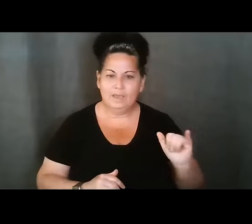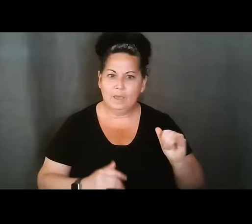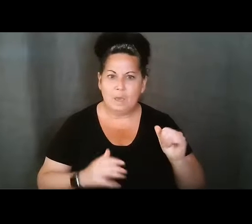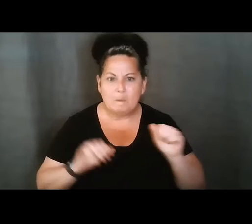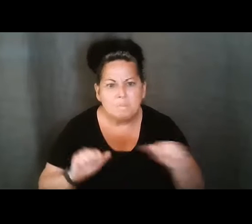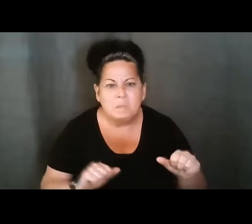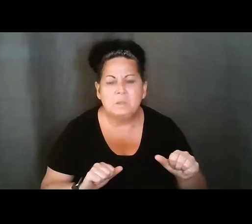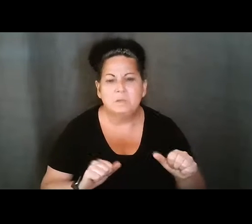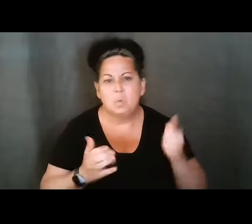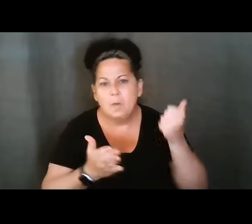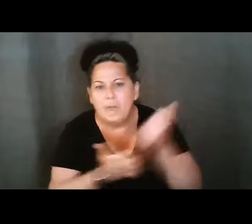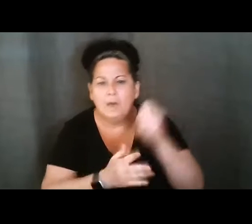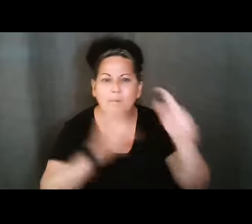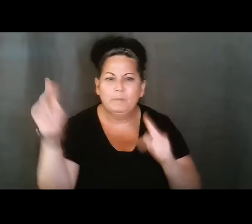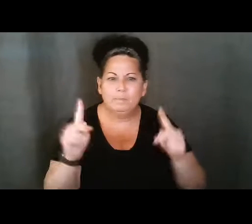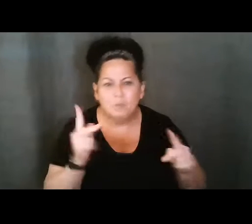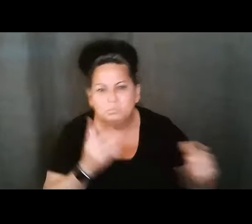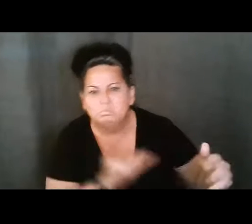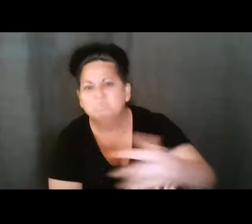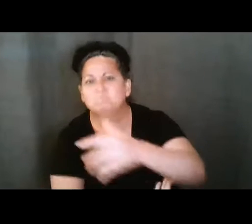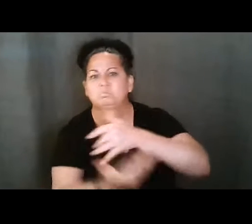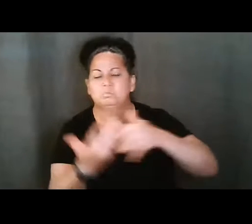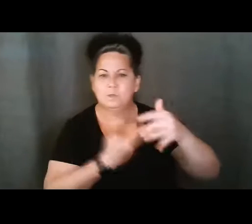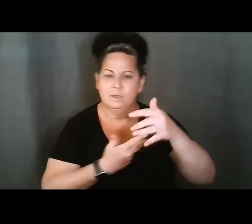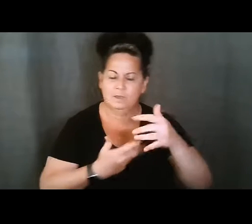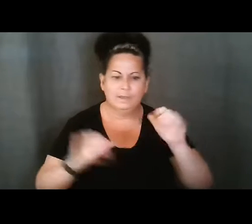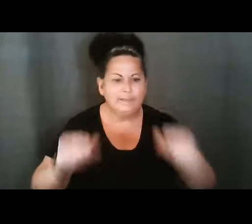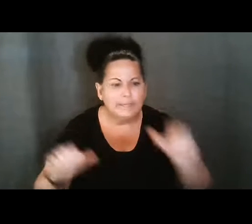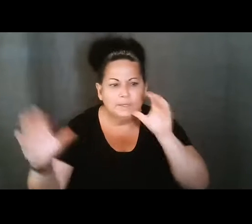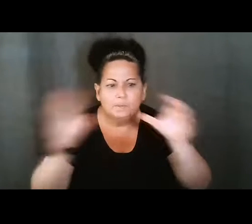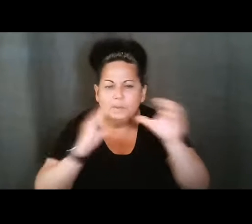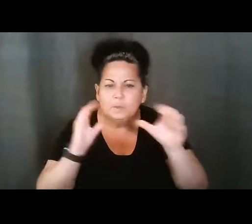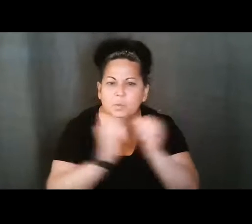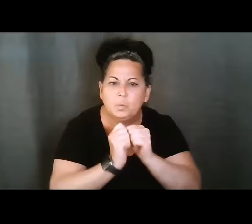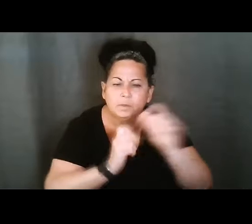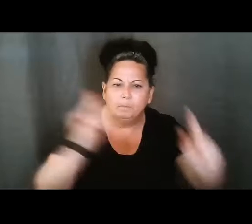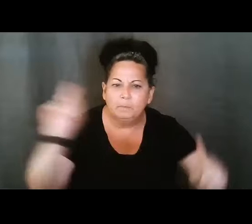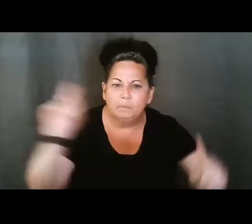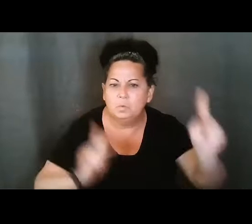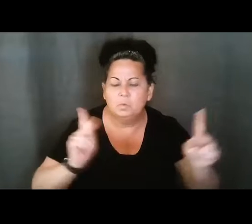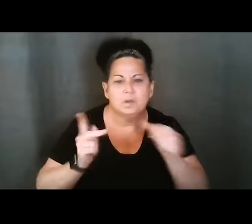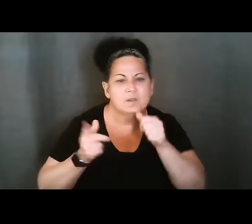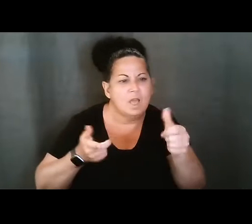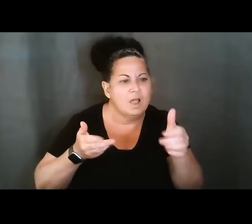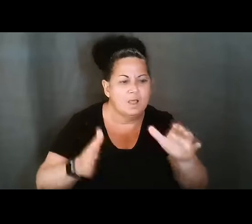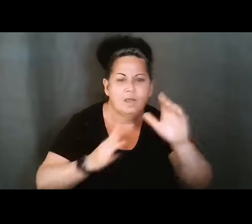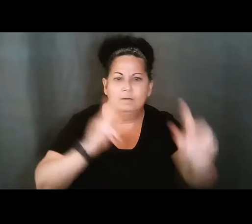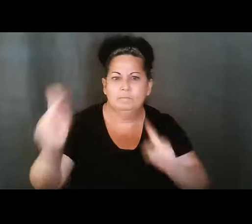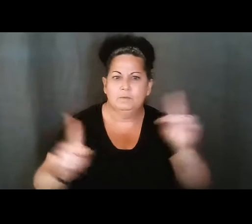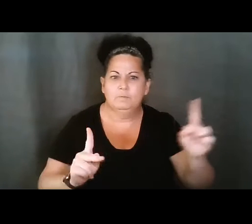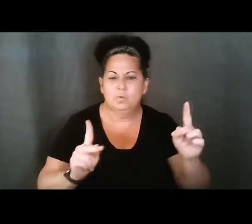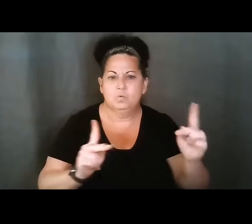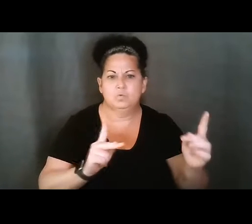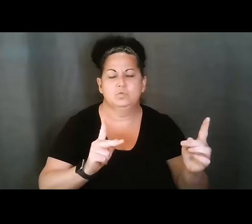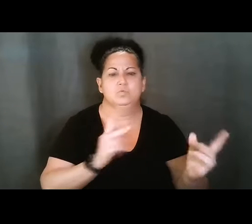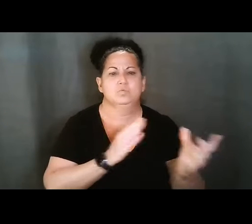I have the ability to communicate with people. I have the ability to not let people make me who they are. So